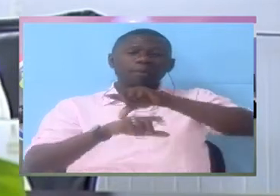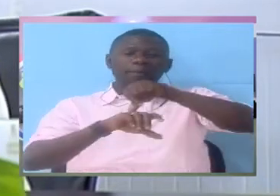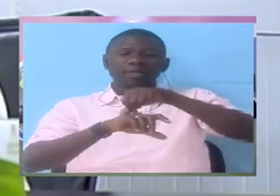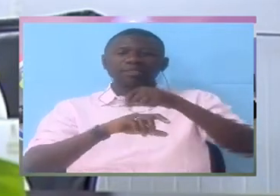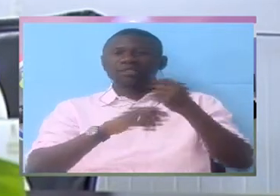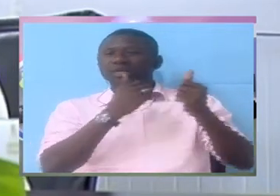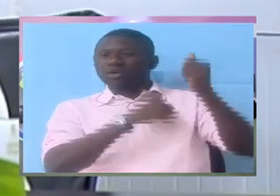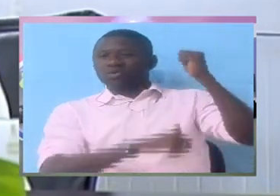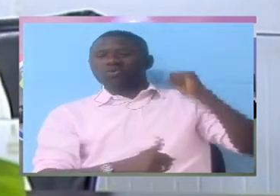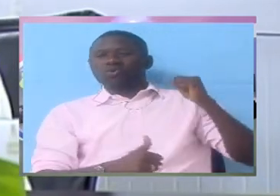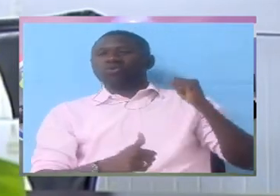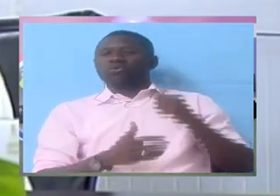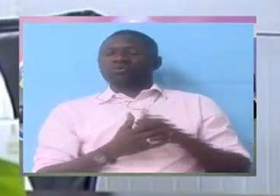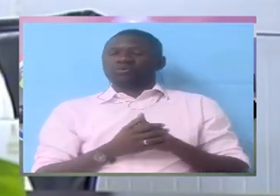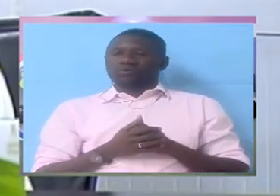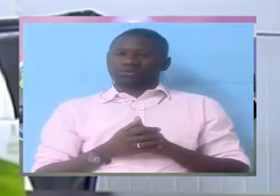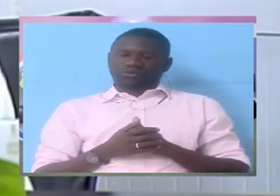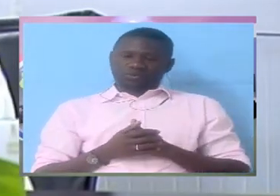Council.